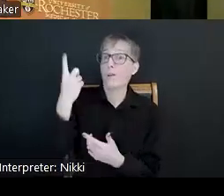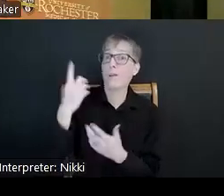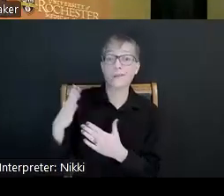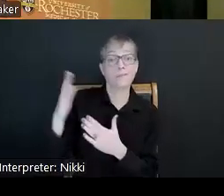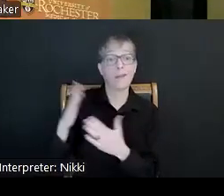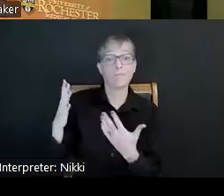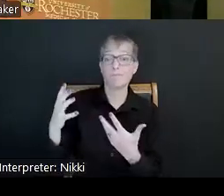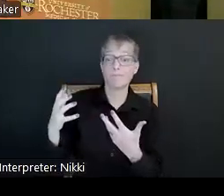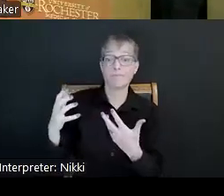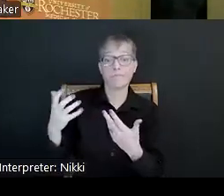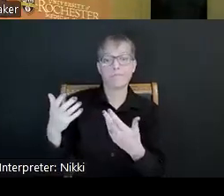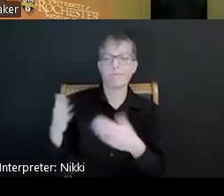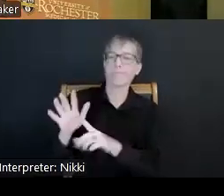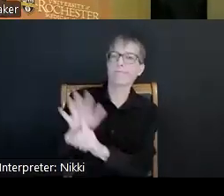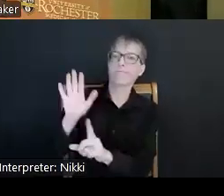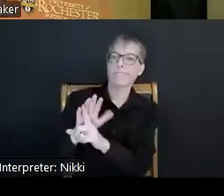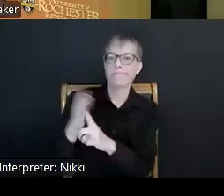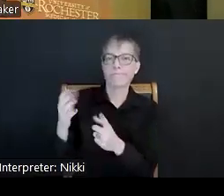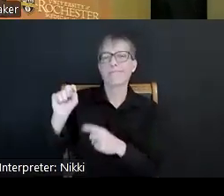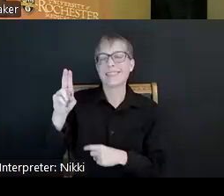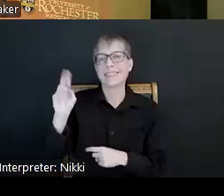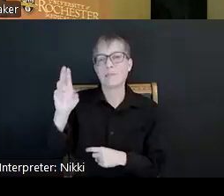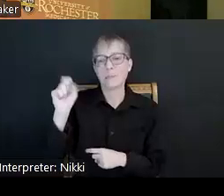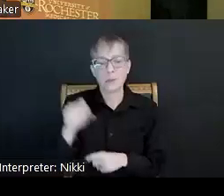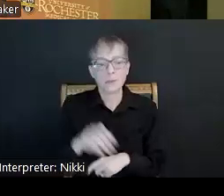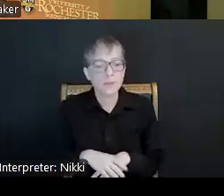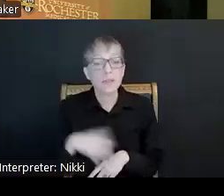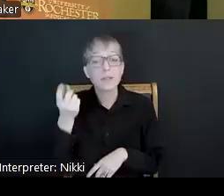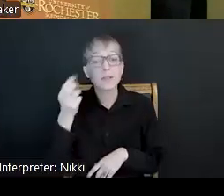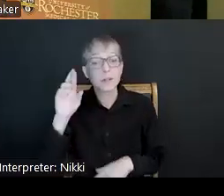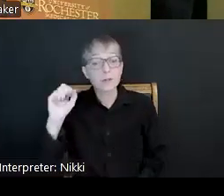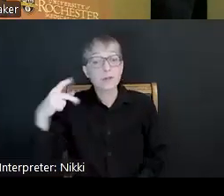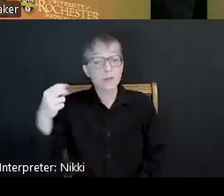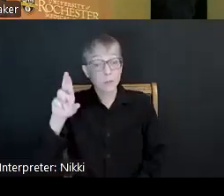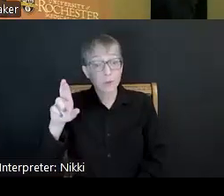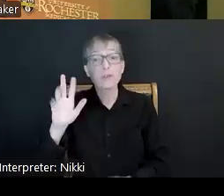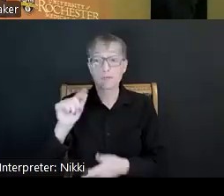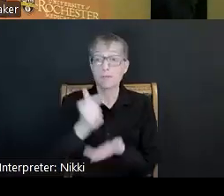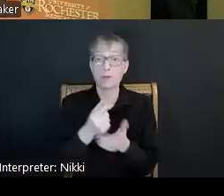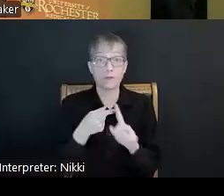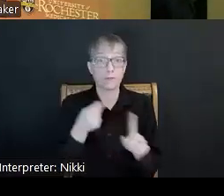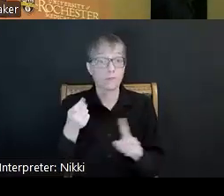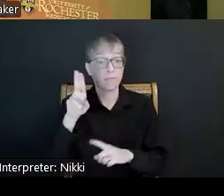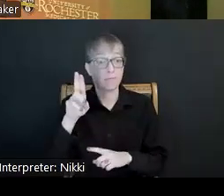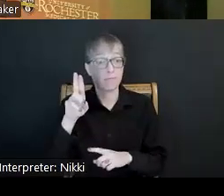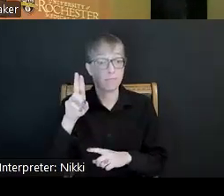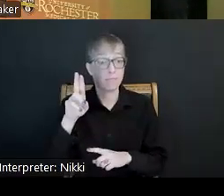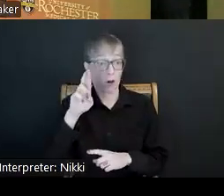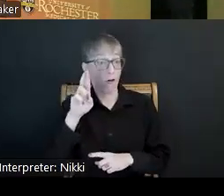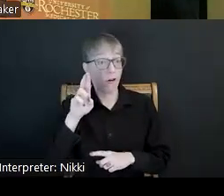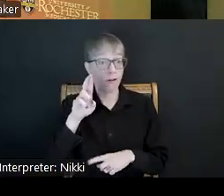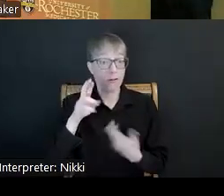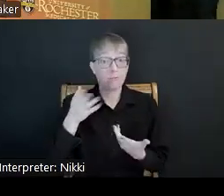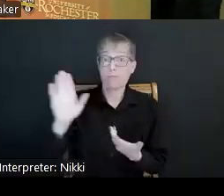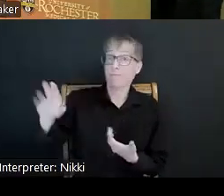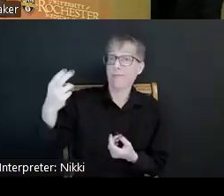first Black chemist to graduate from the PhD program here at U of R. His wife, Helen, had her master's. They could afford to live almost anywhere.